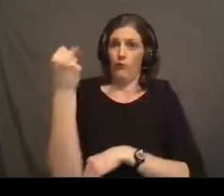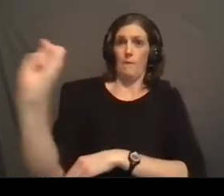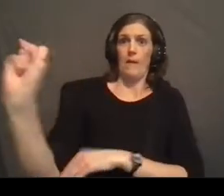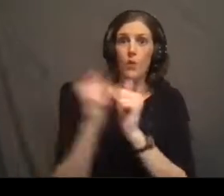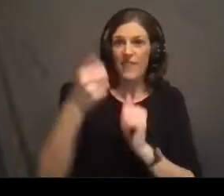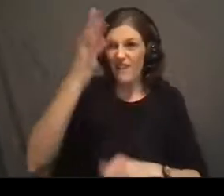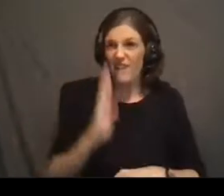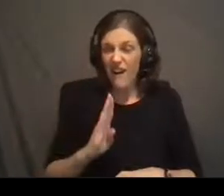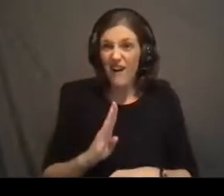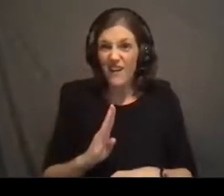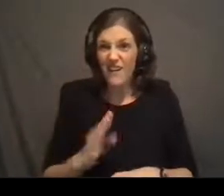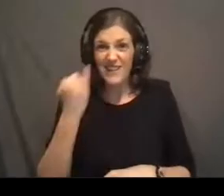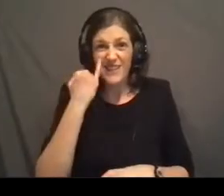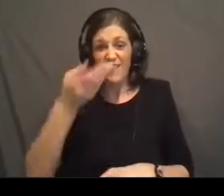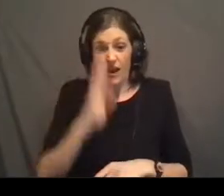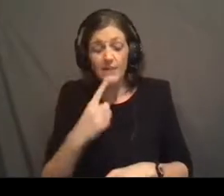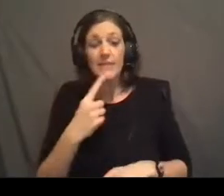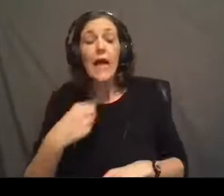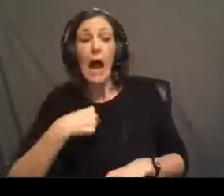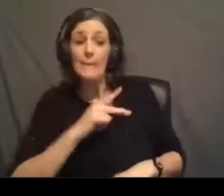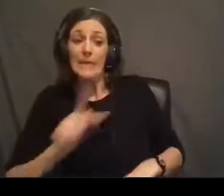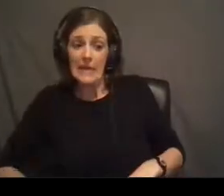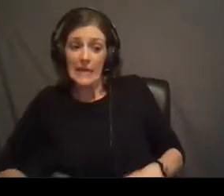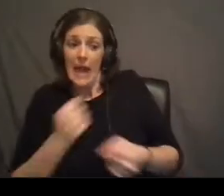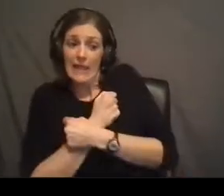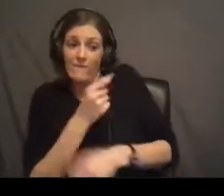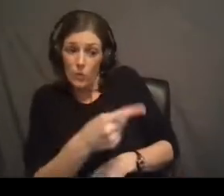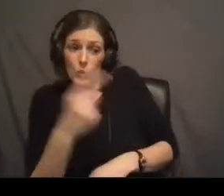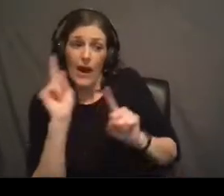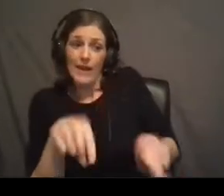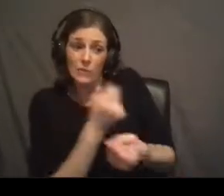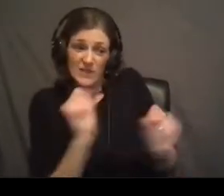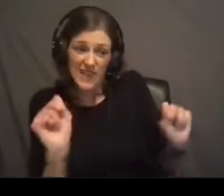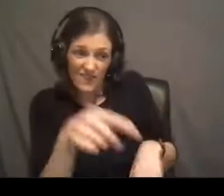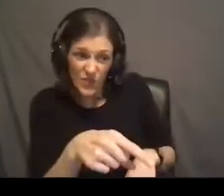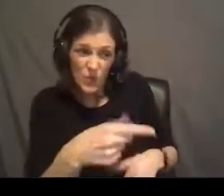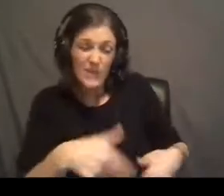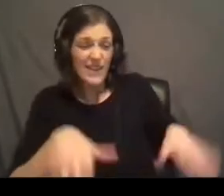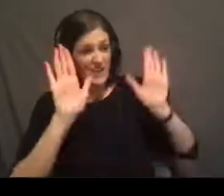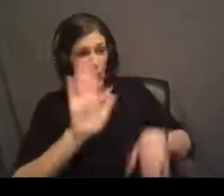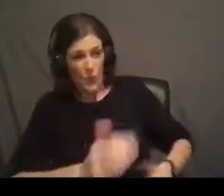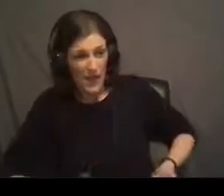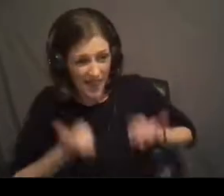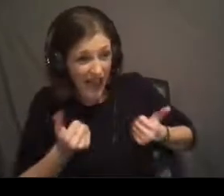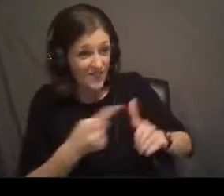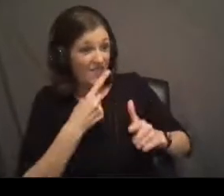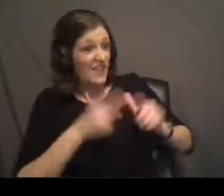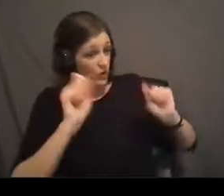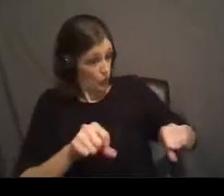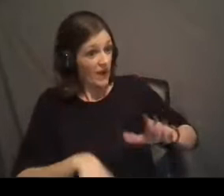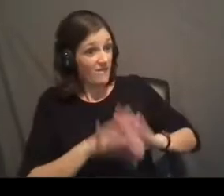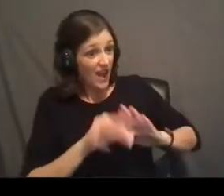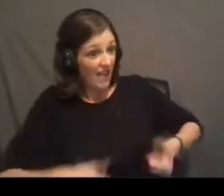comes and says, listen, I am the king. I love you, and I came to save you. Lay down your life, and that way you can find